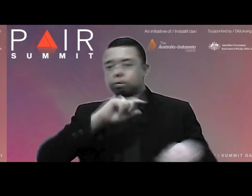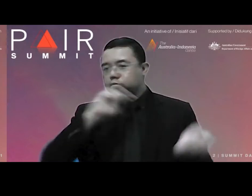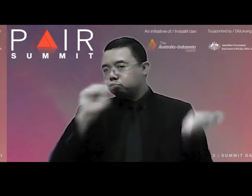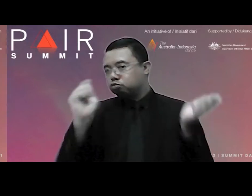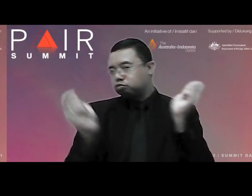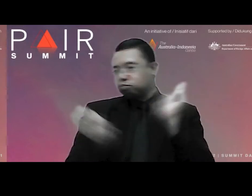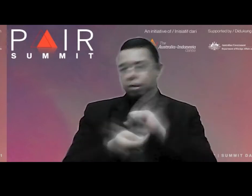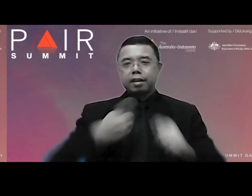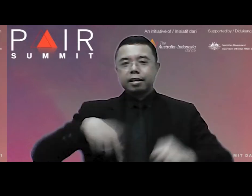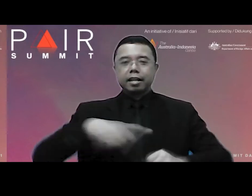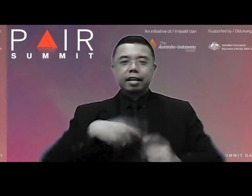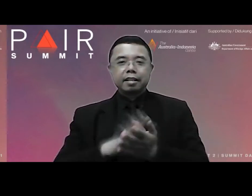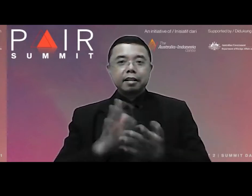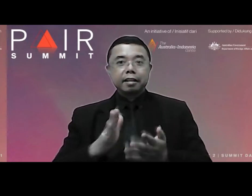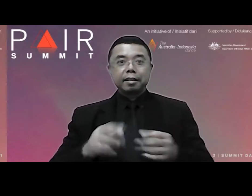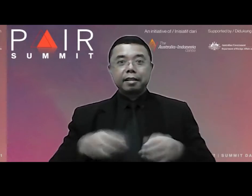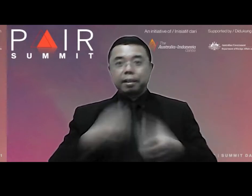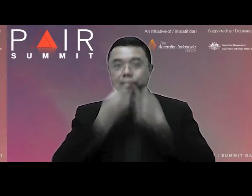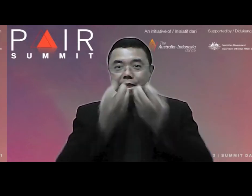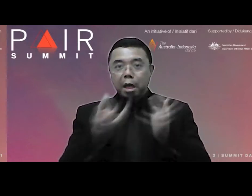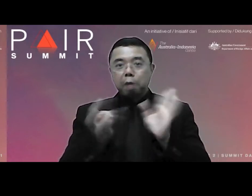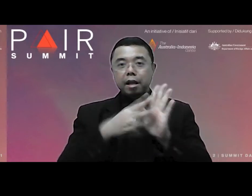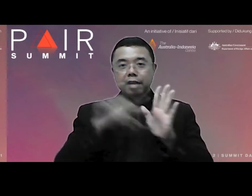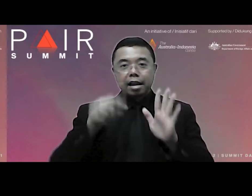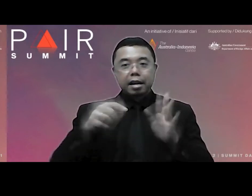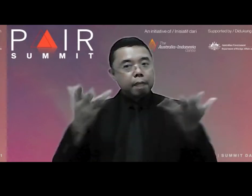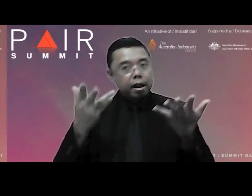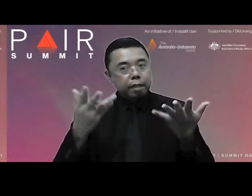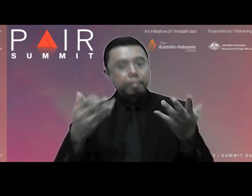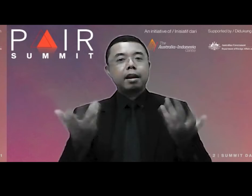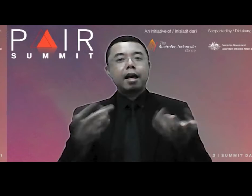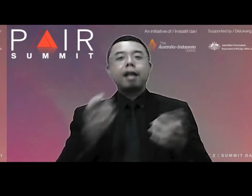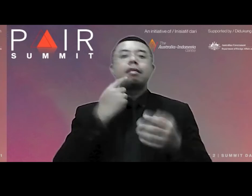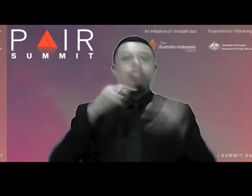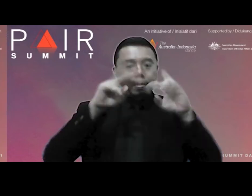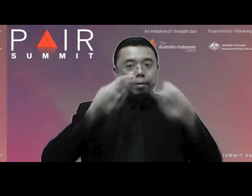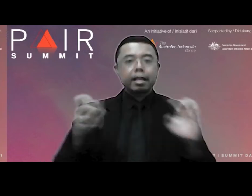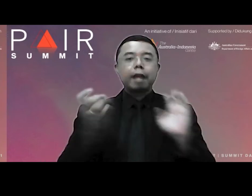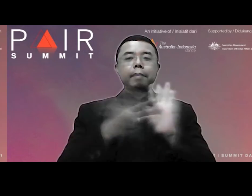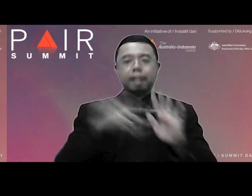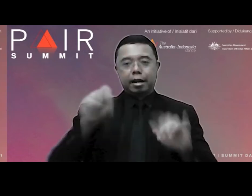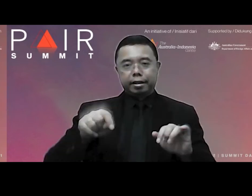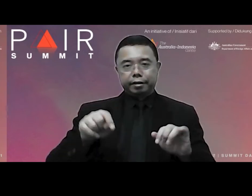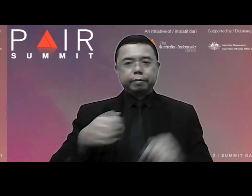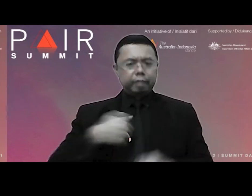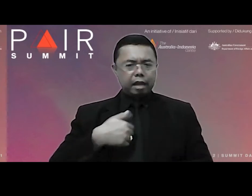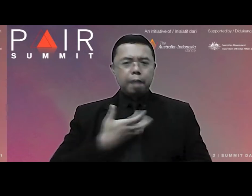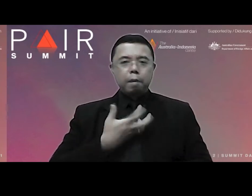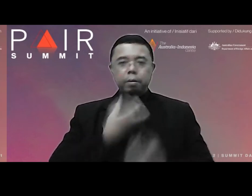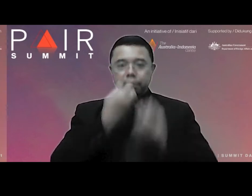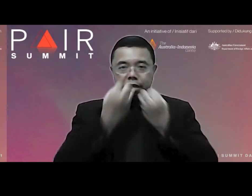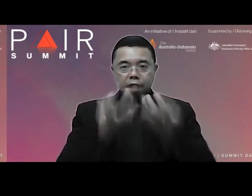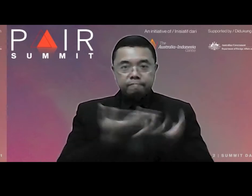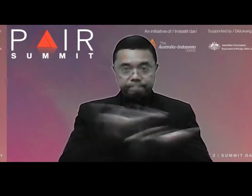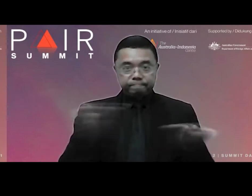to strengthen those responses. What I would like to do to give you just a very short snippet